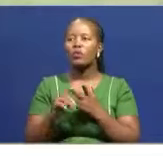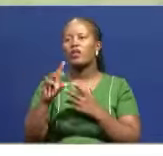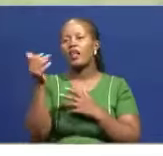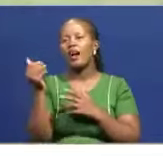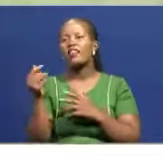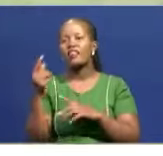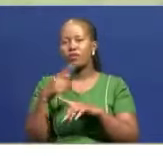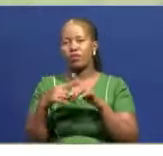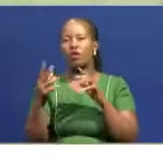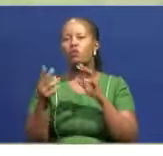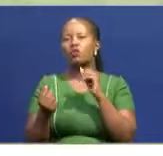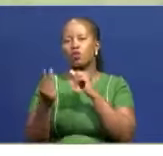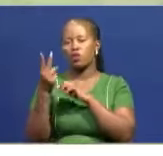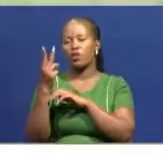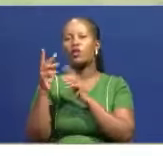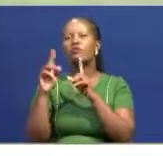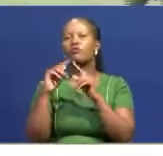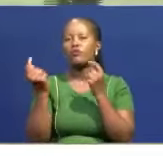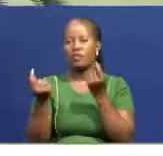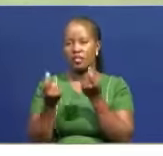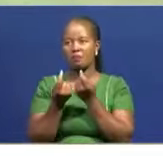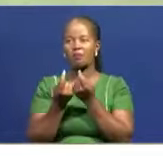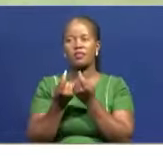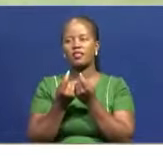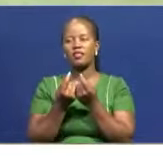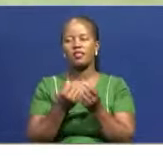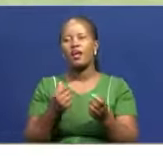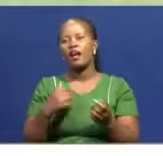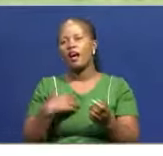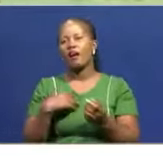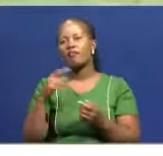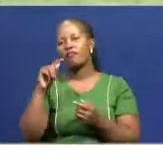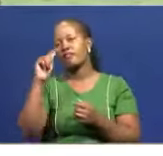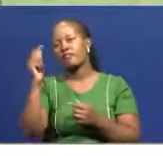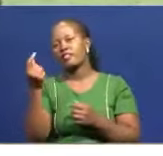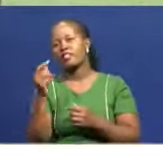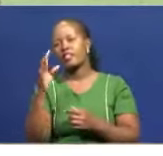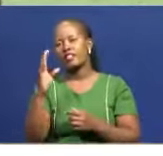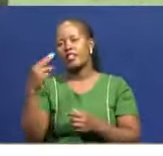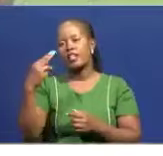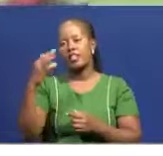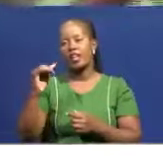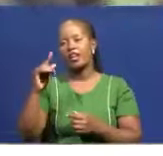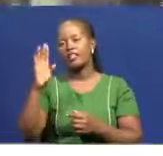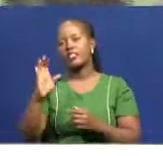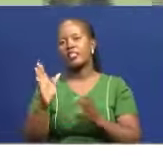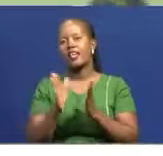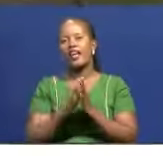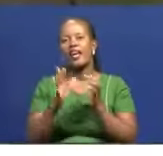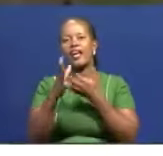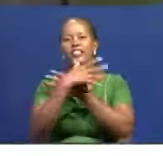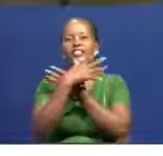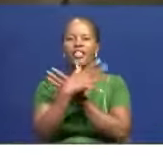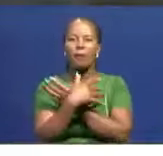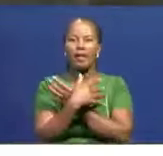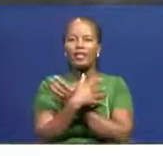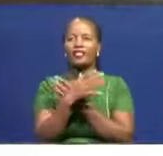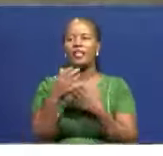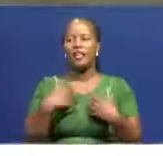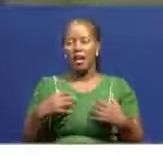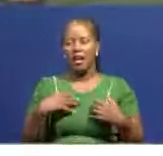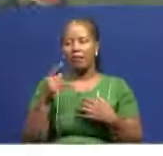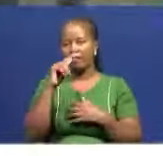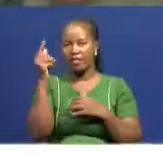12 core teams in the seven series. Uruguay, Kenya, Chile, and Germany. But yes. before that, there is Munich, where Kenya faced Chile, Portugal, and